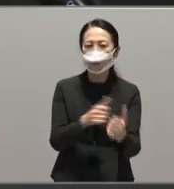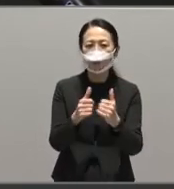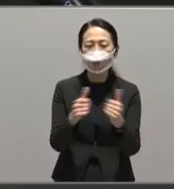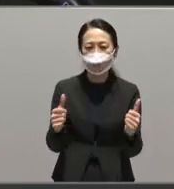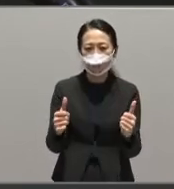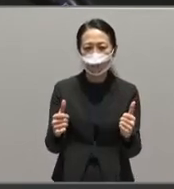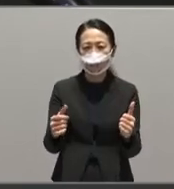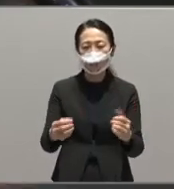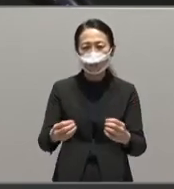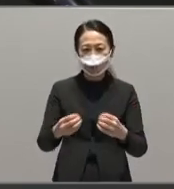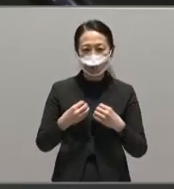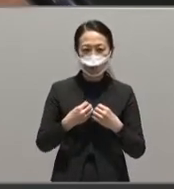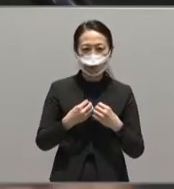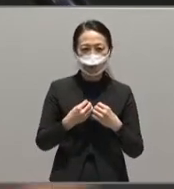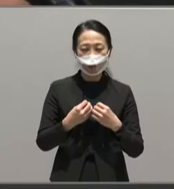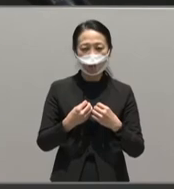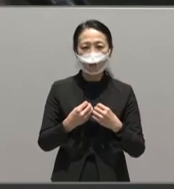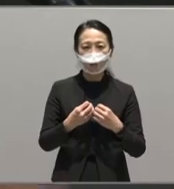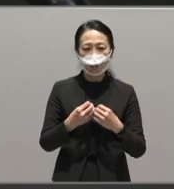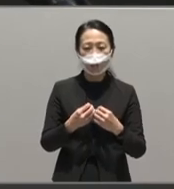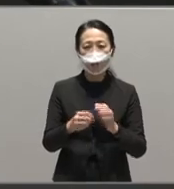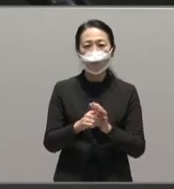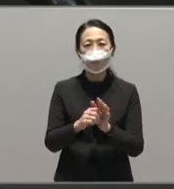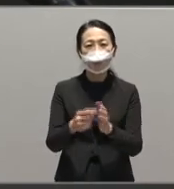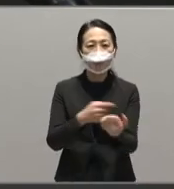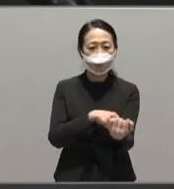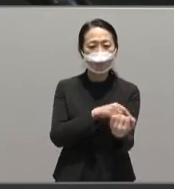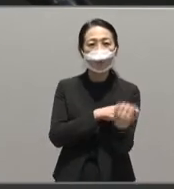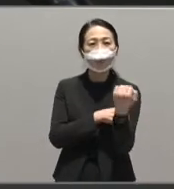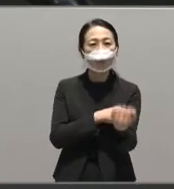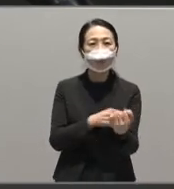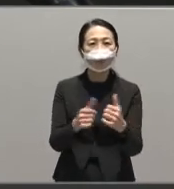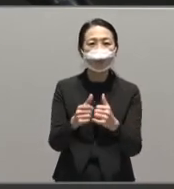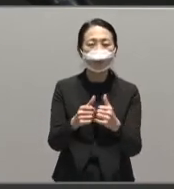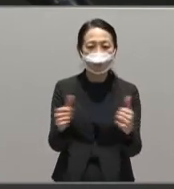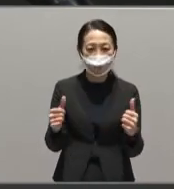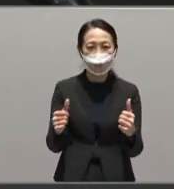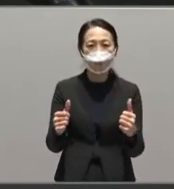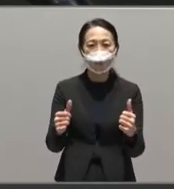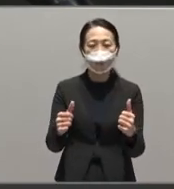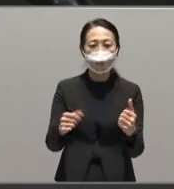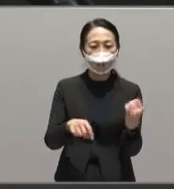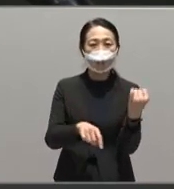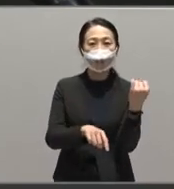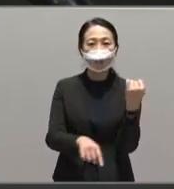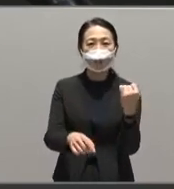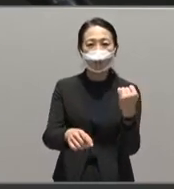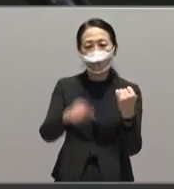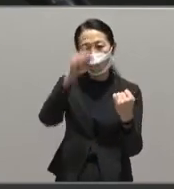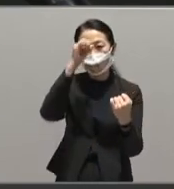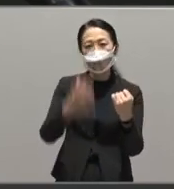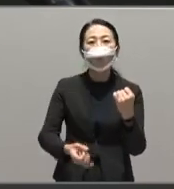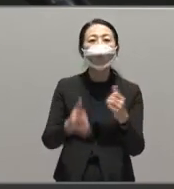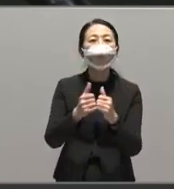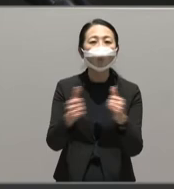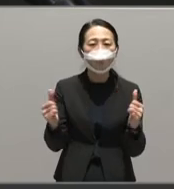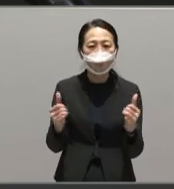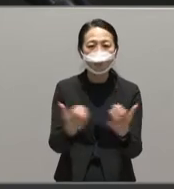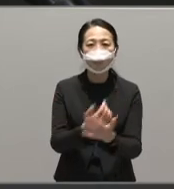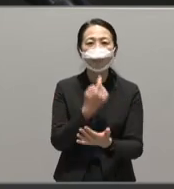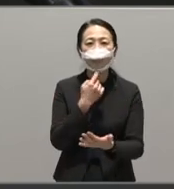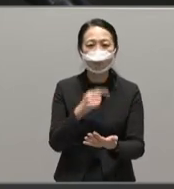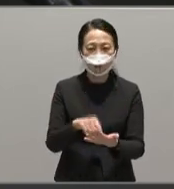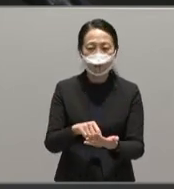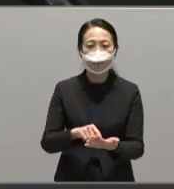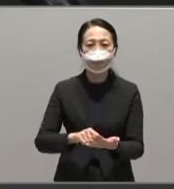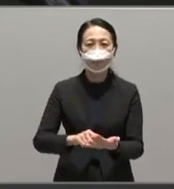with a weak immunity tend to suffer more, and they more of them die. And also, if you have underlying disease